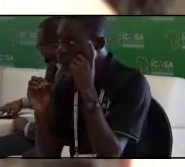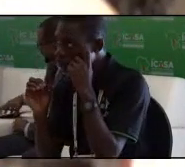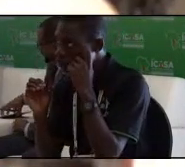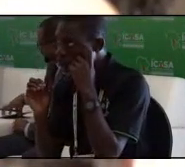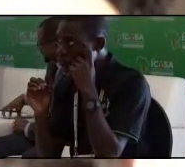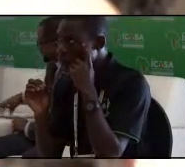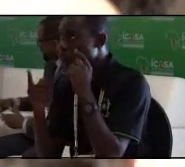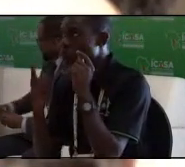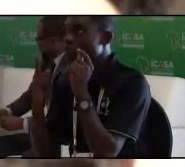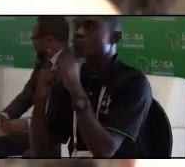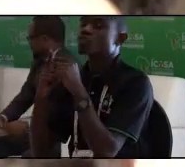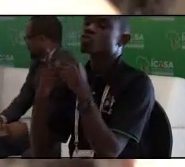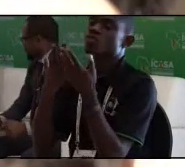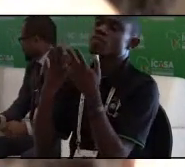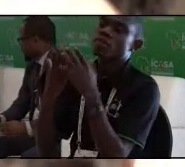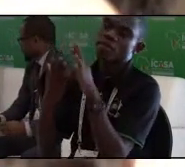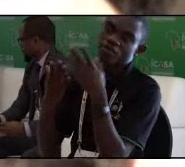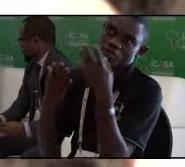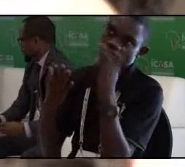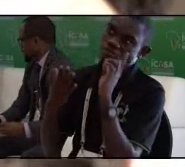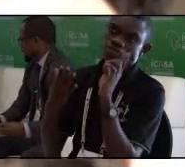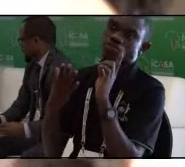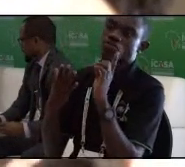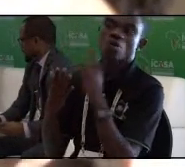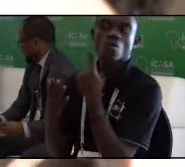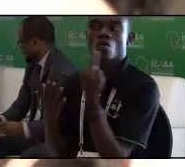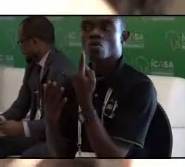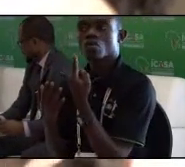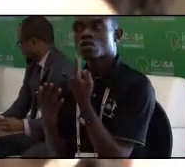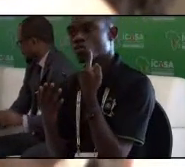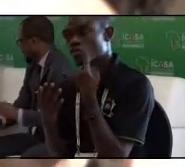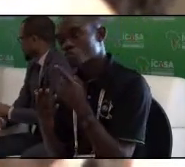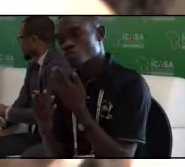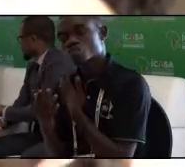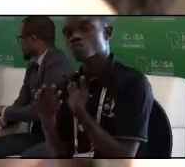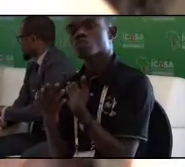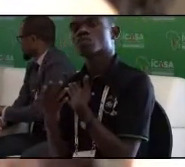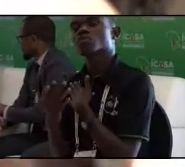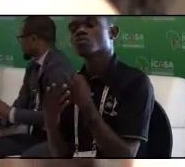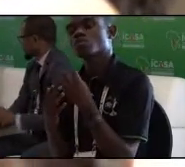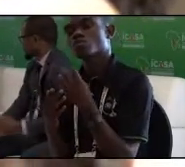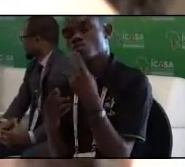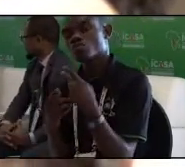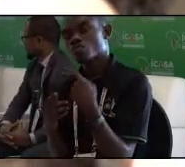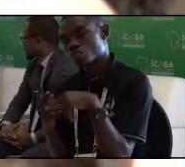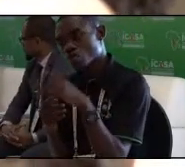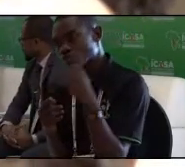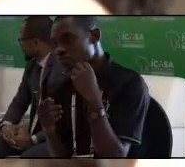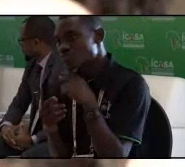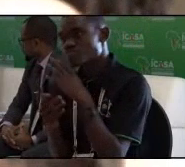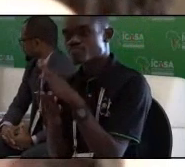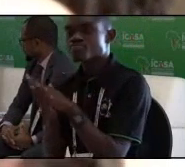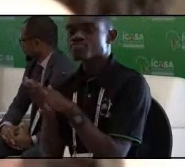what we've done, we've given targets. These kits are not for everybody in the public sector. We have adolescents, we have key populations, we have